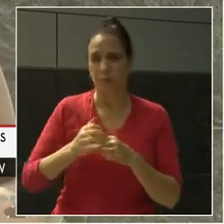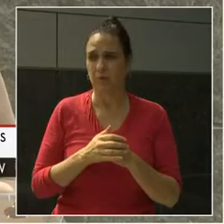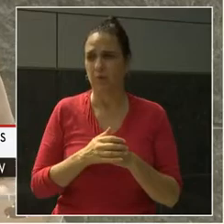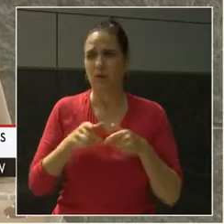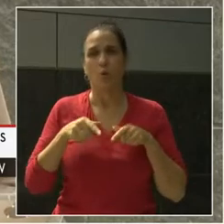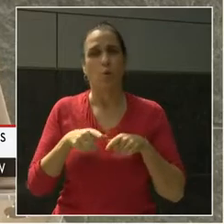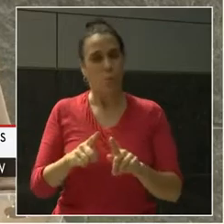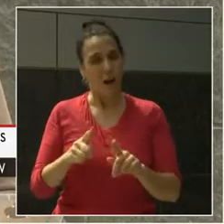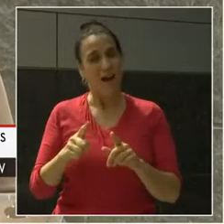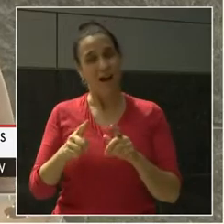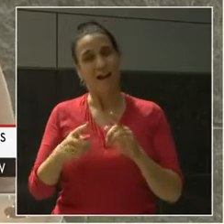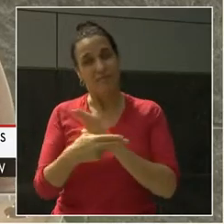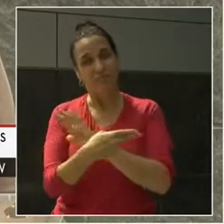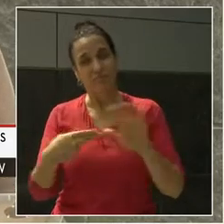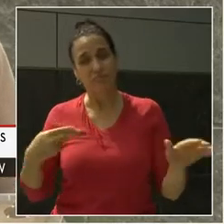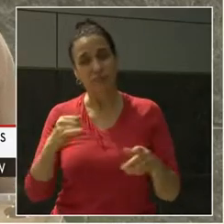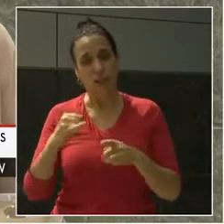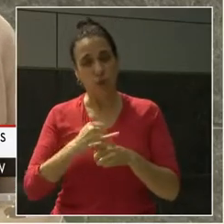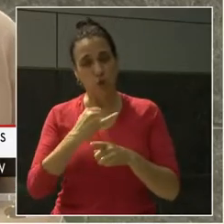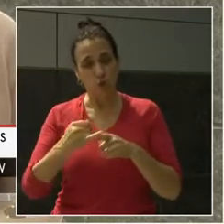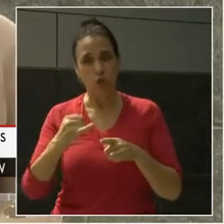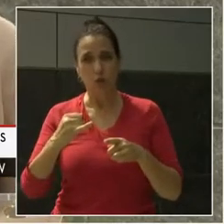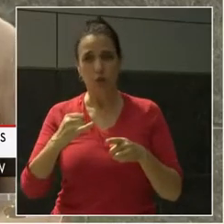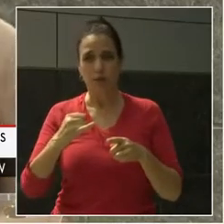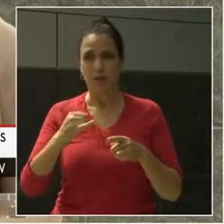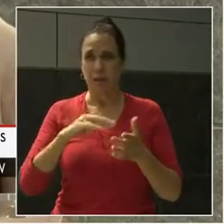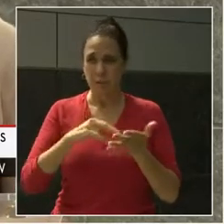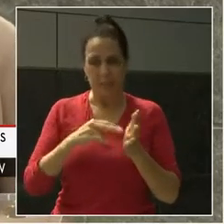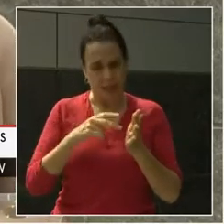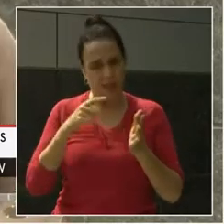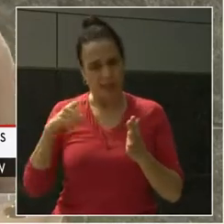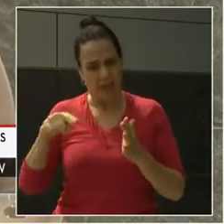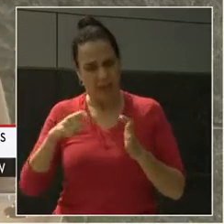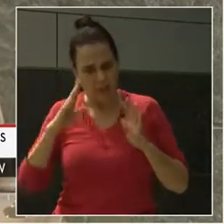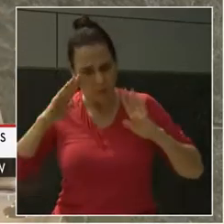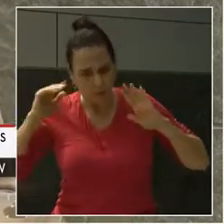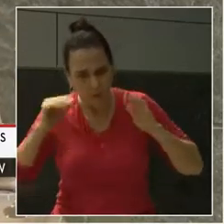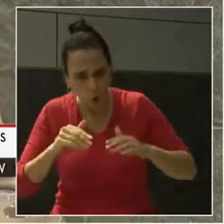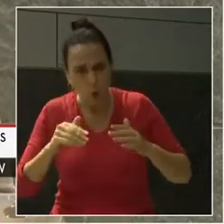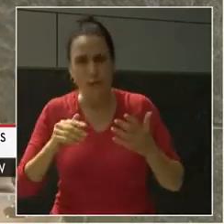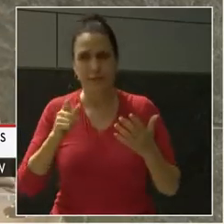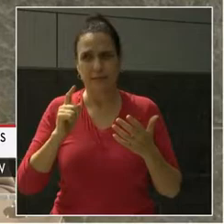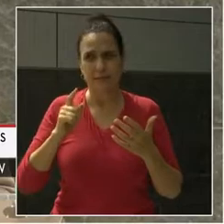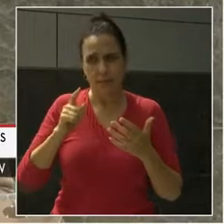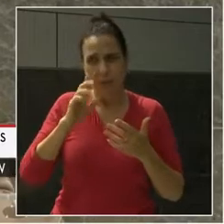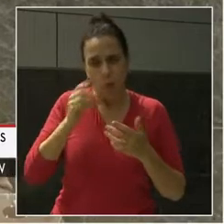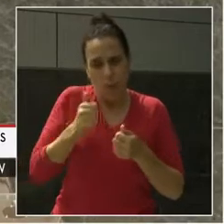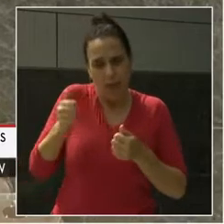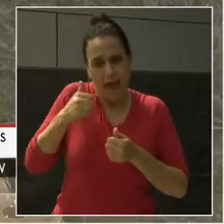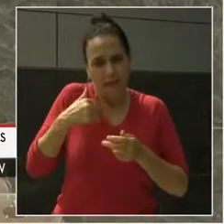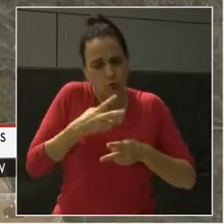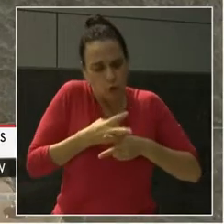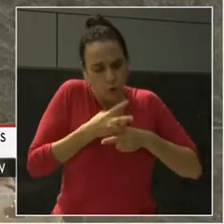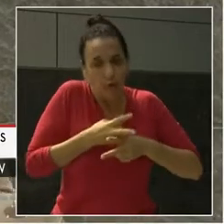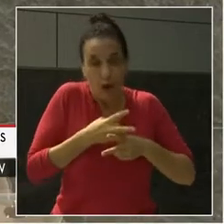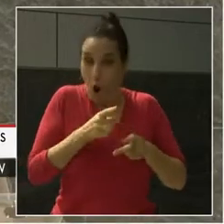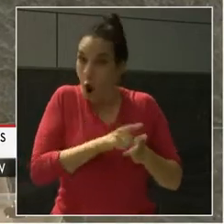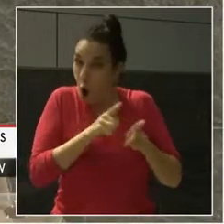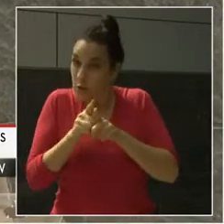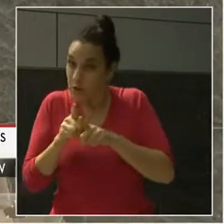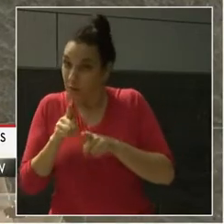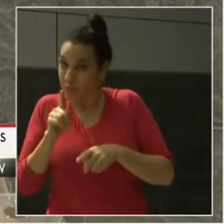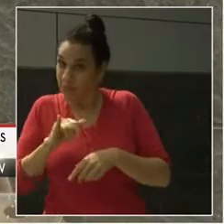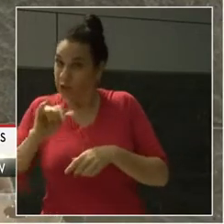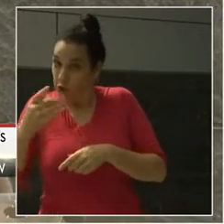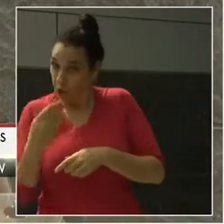while it is an internship, that means there's a lot of rigor and focus and supervision. It's also a job. You can get paid while you're doing